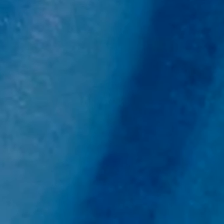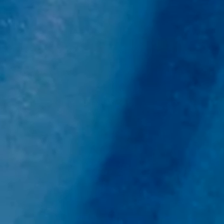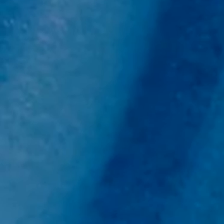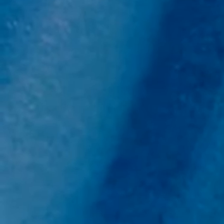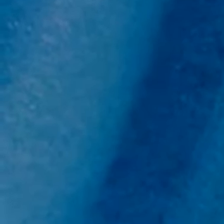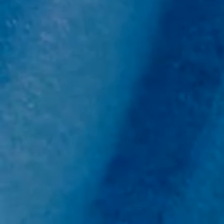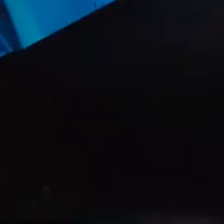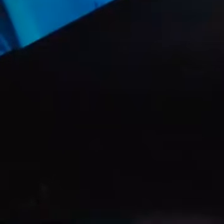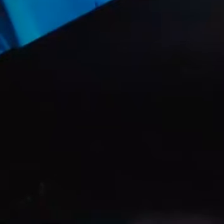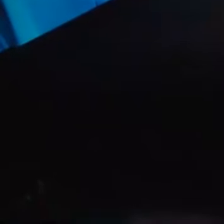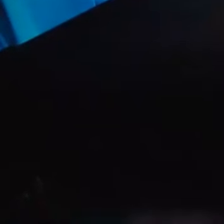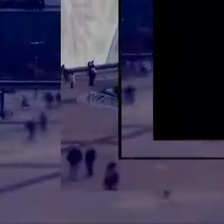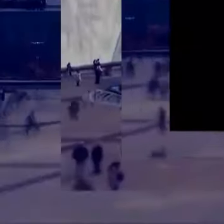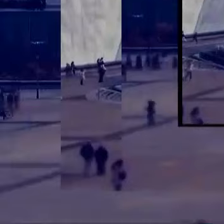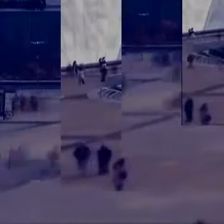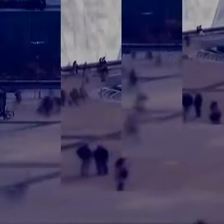future.